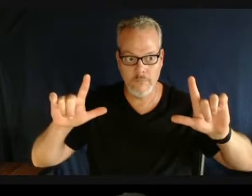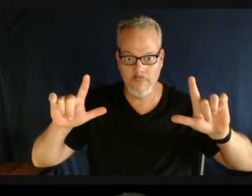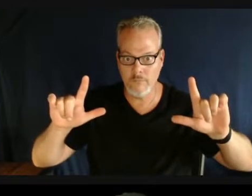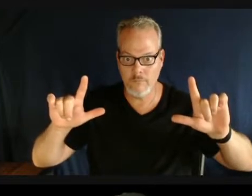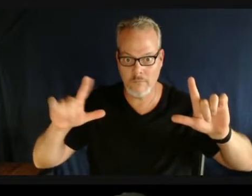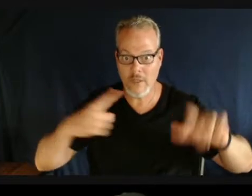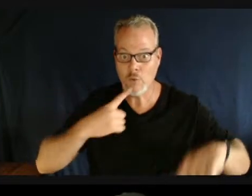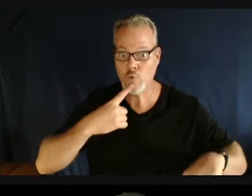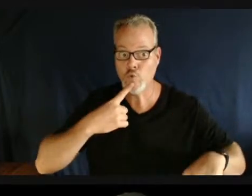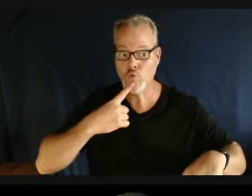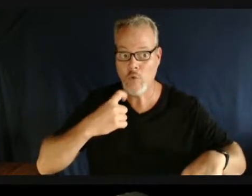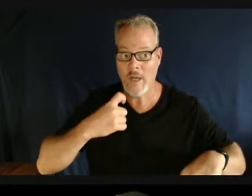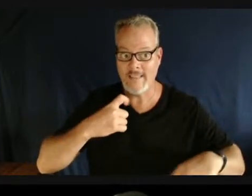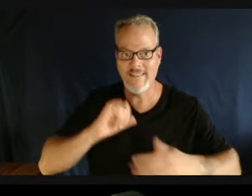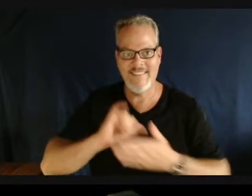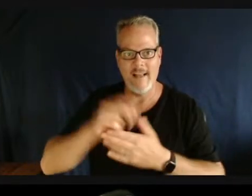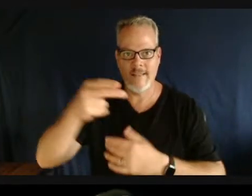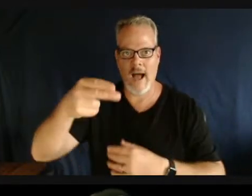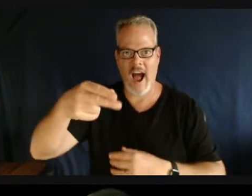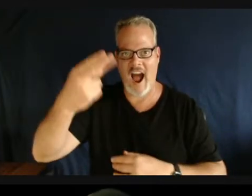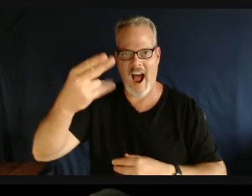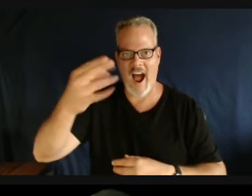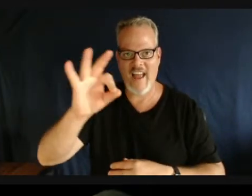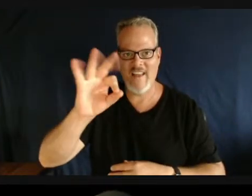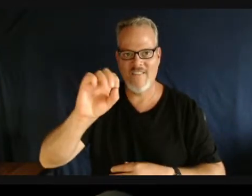Red here is the high fountaining phase.